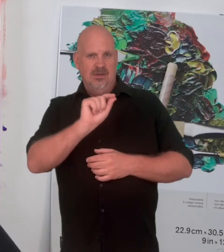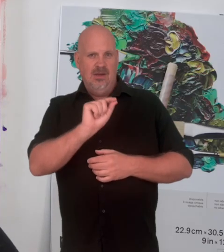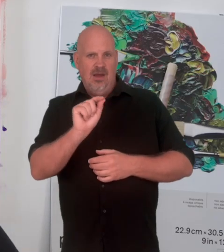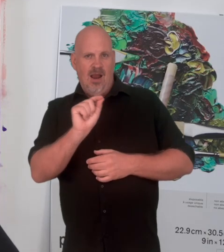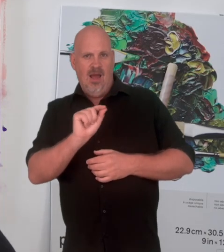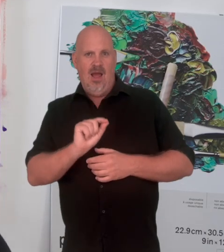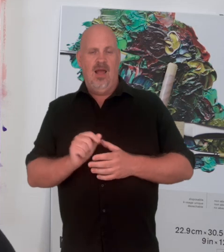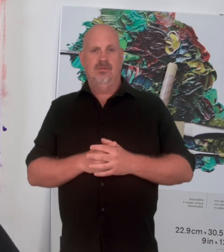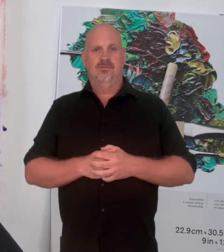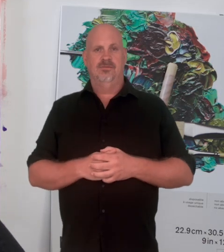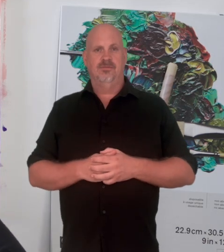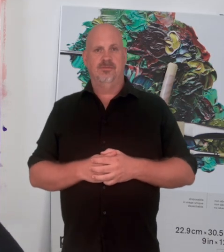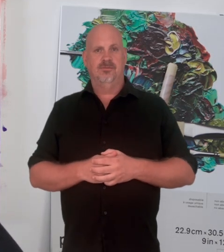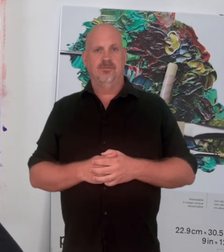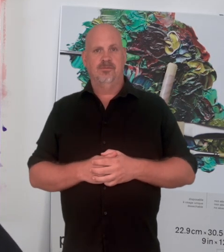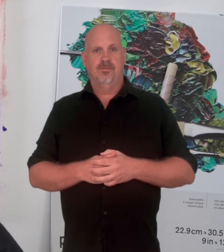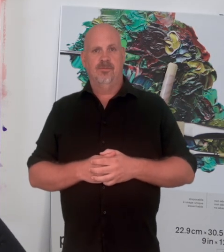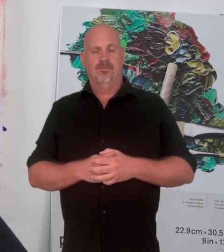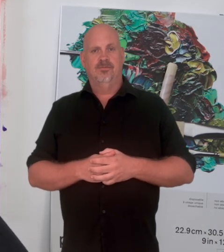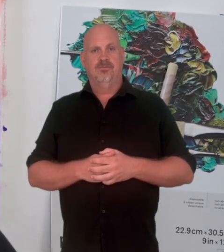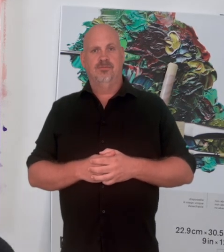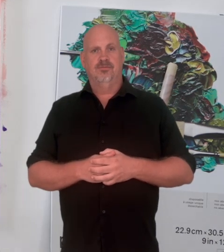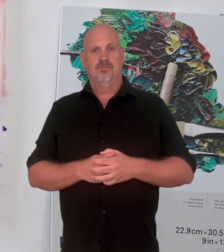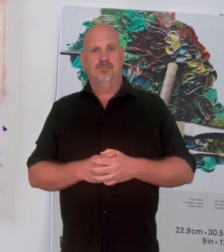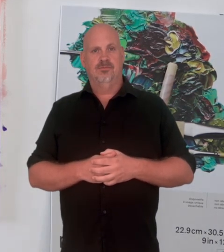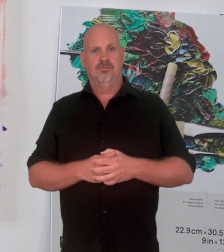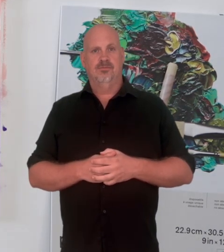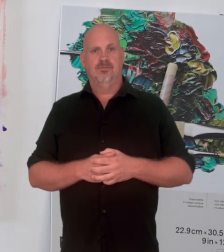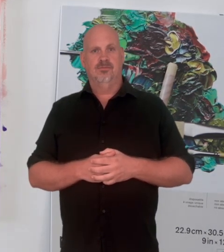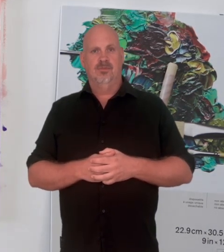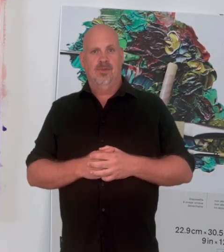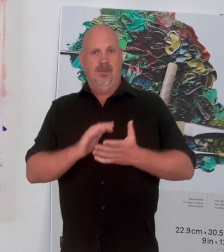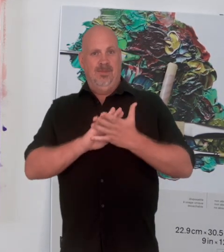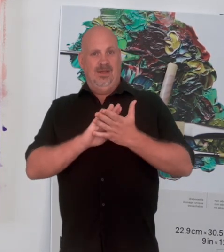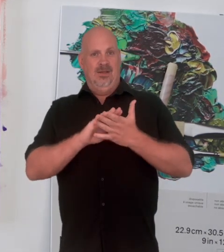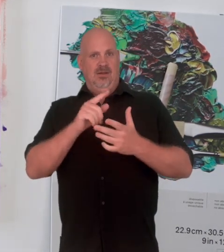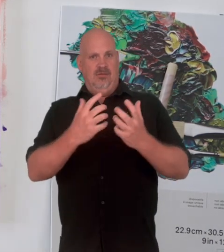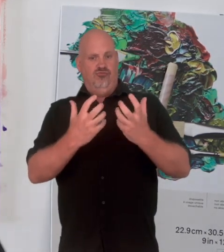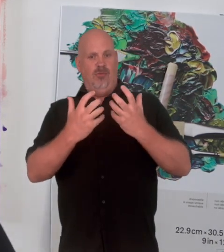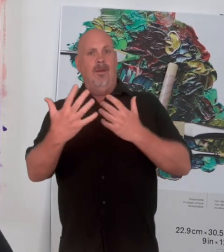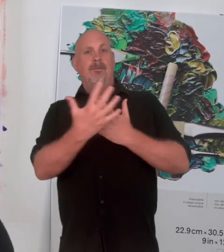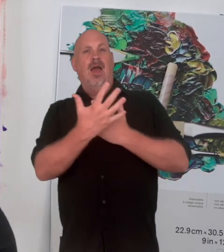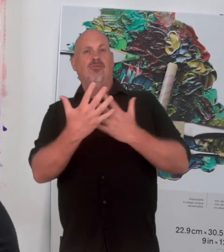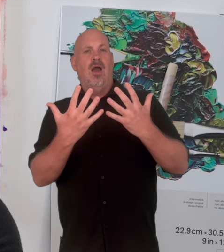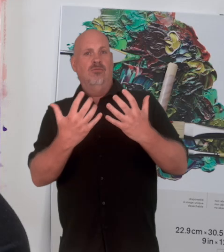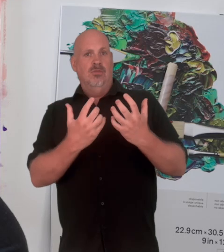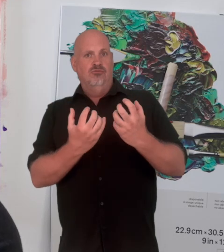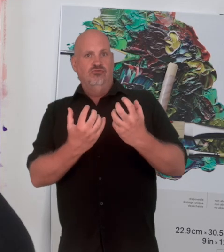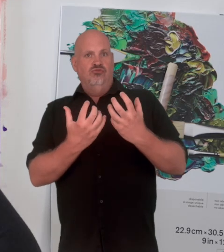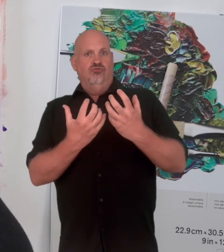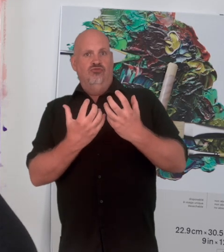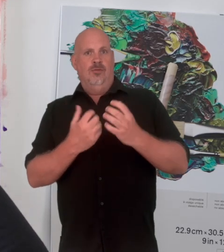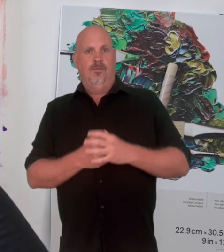So to make it stand out a little bit from the background, I'm going to use some white to put